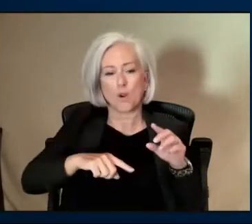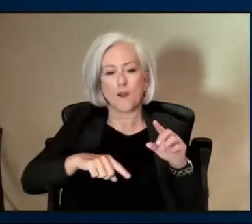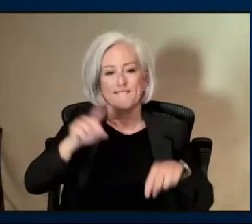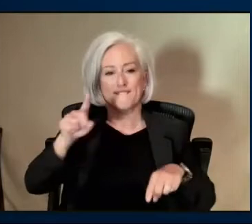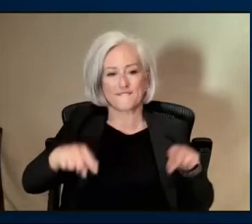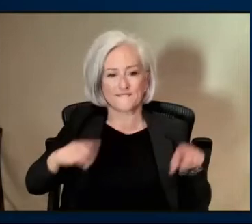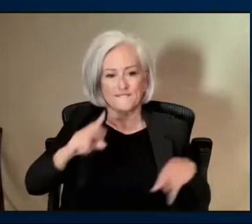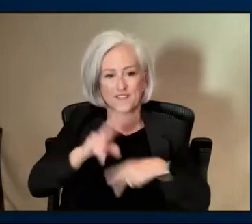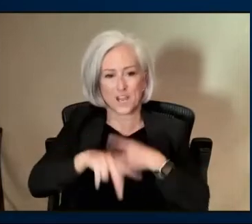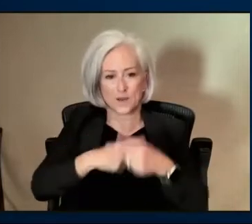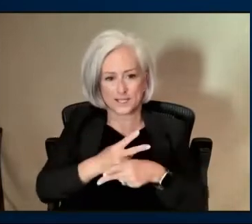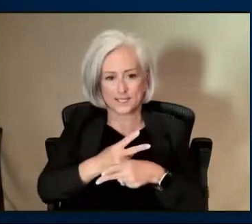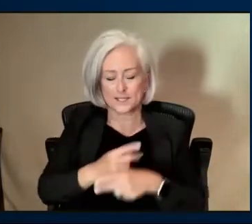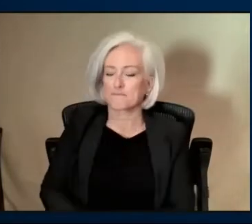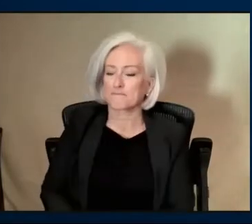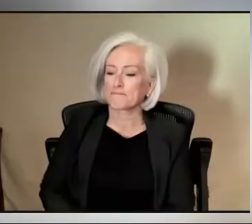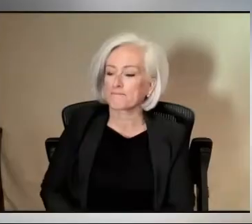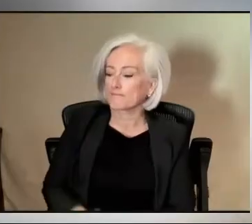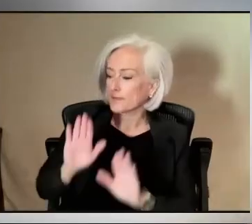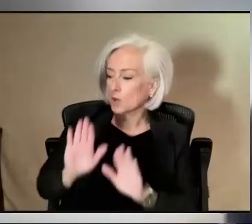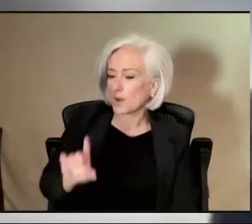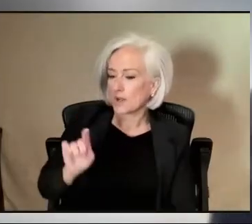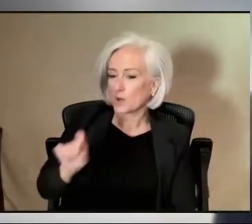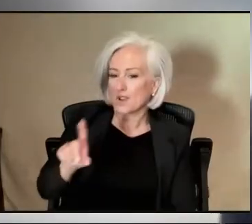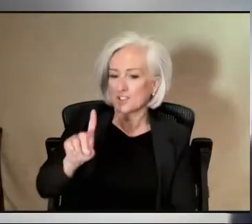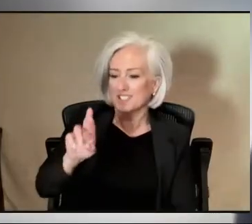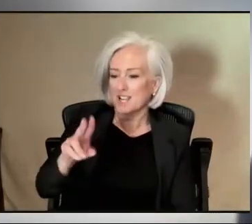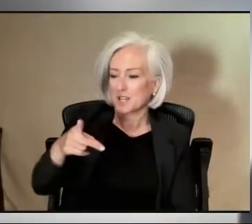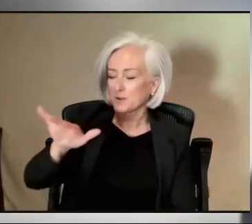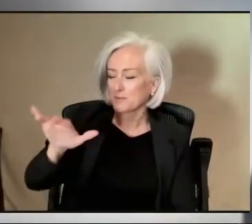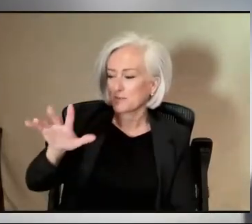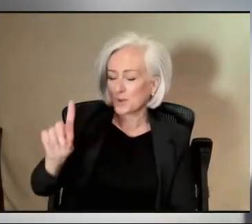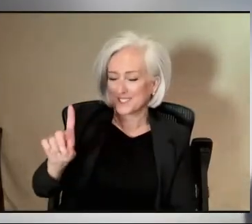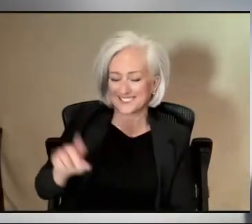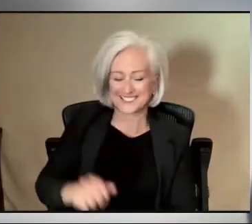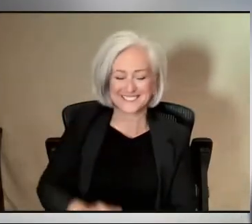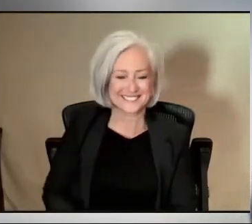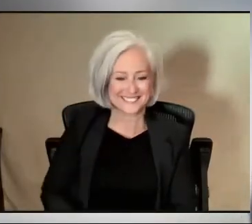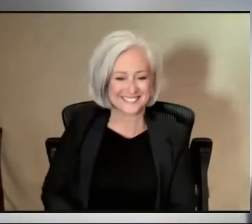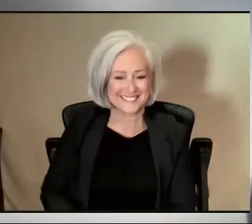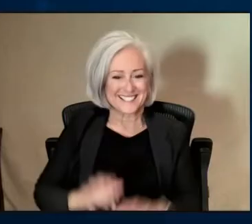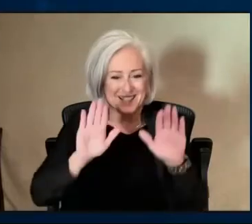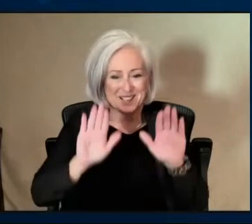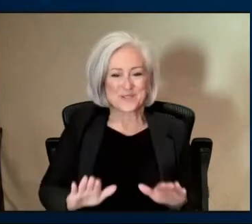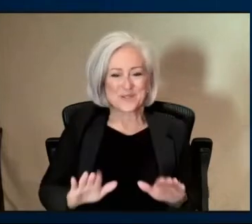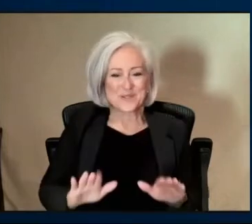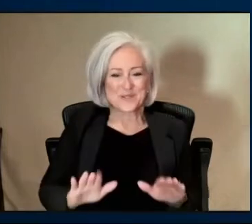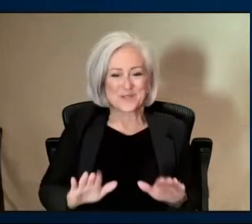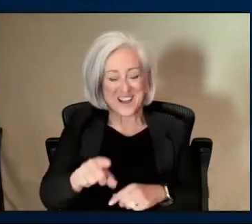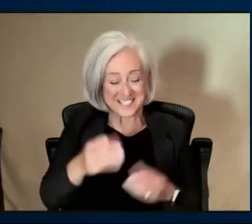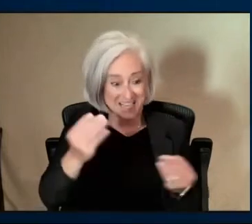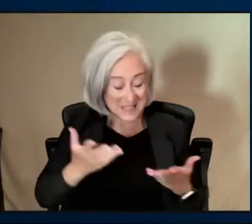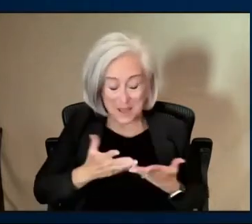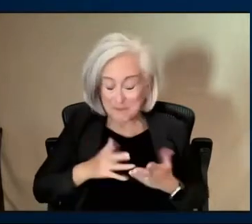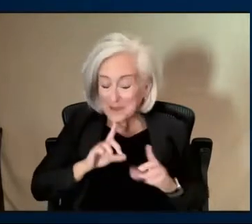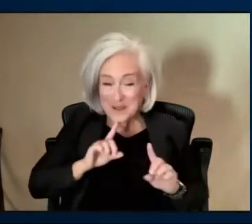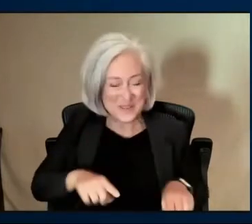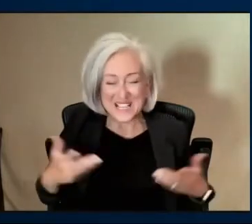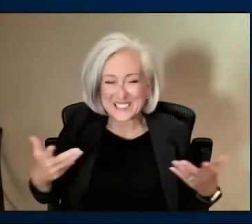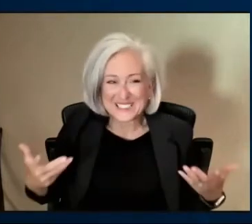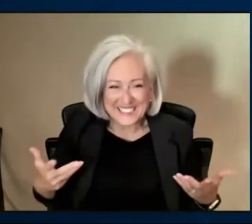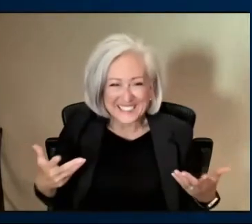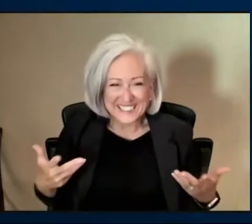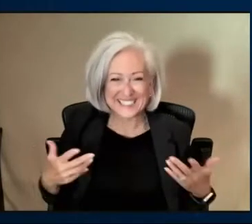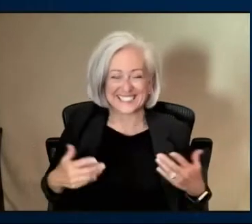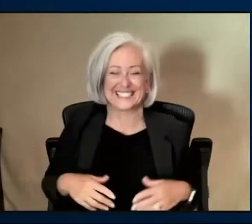Great question. Dr. Poland. That is a great question. Please let me know the answer. I'm being a